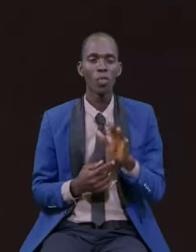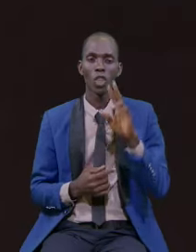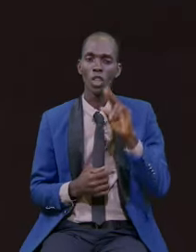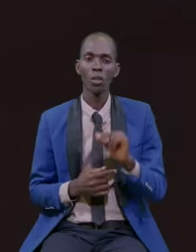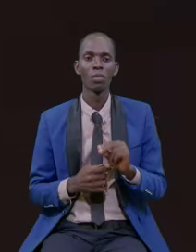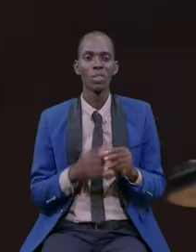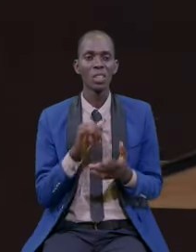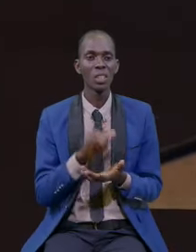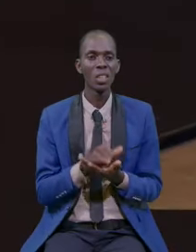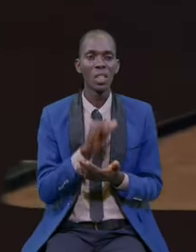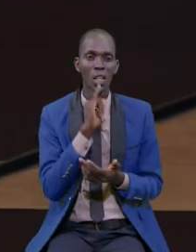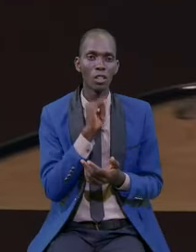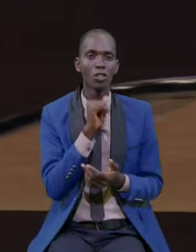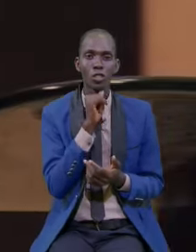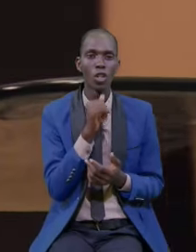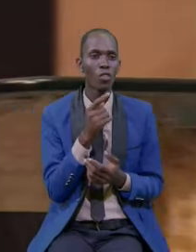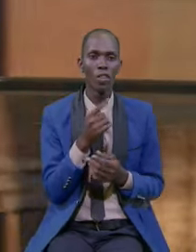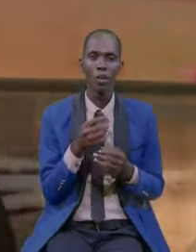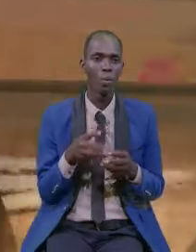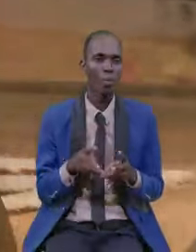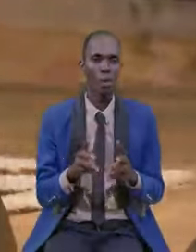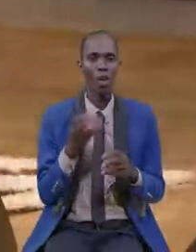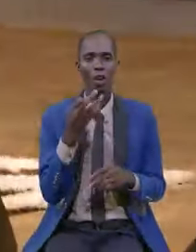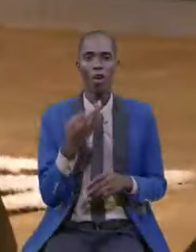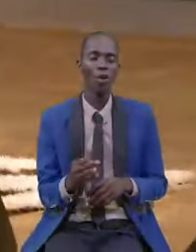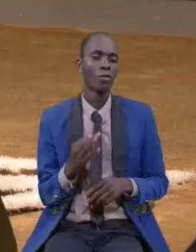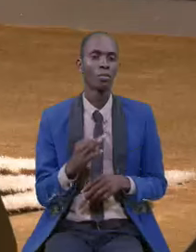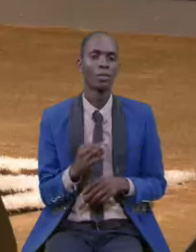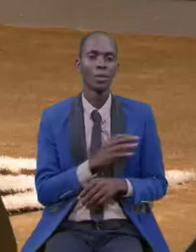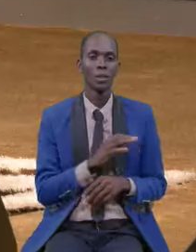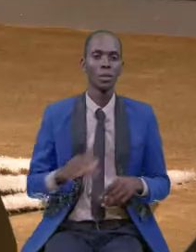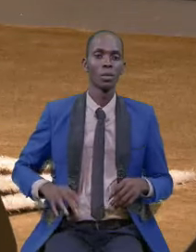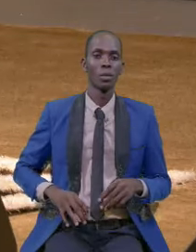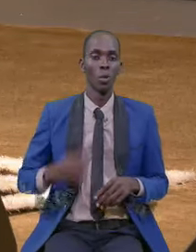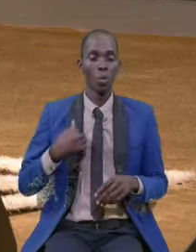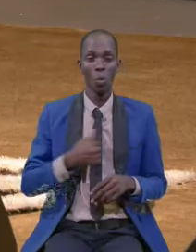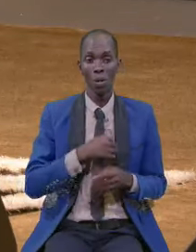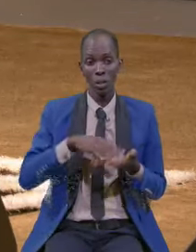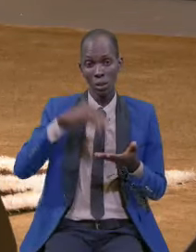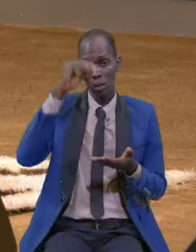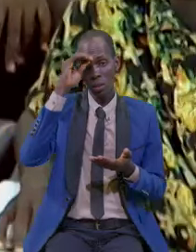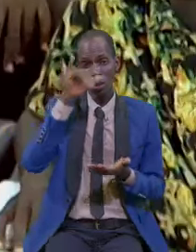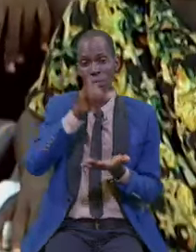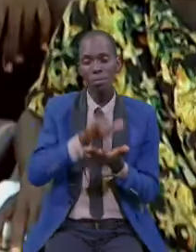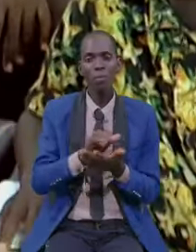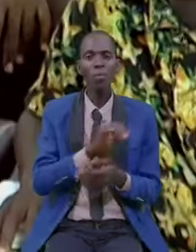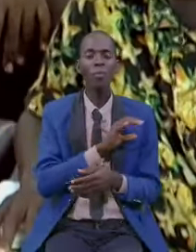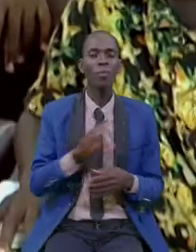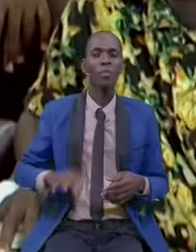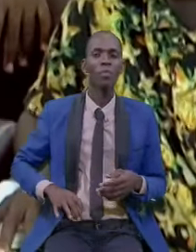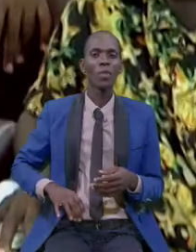that's not the way of Christ. We're told that Christ, when